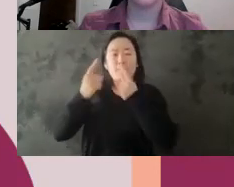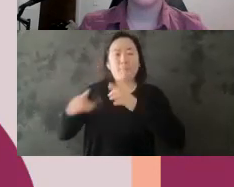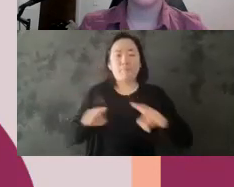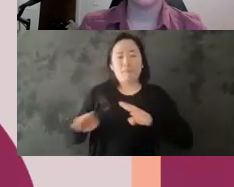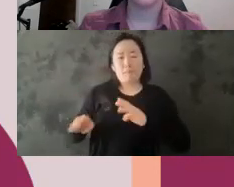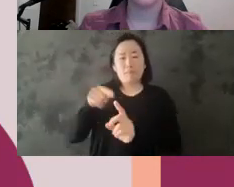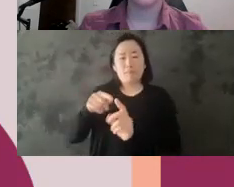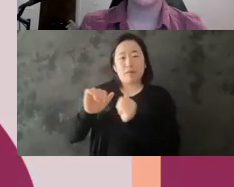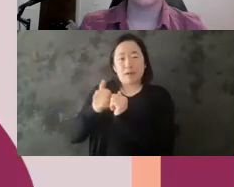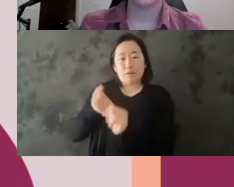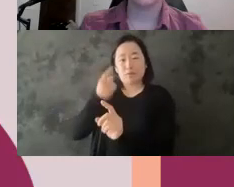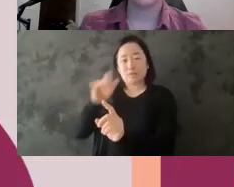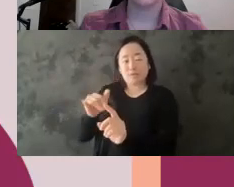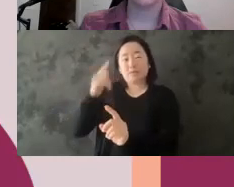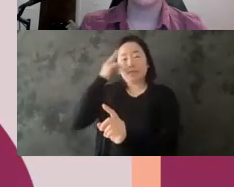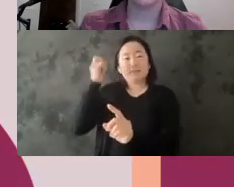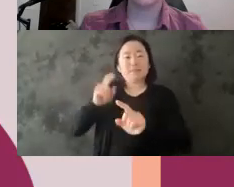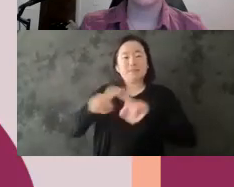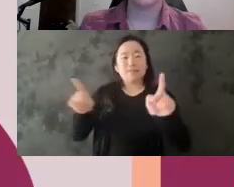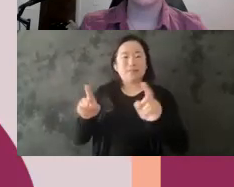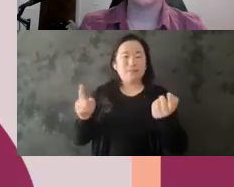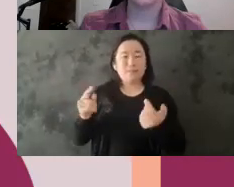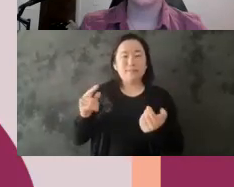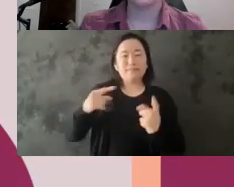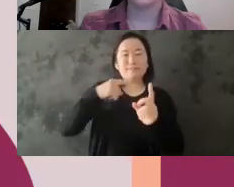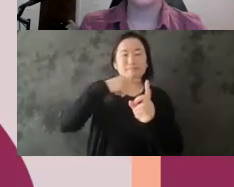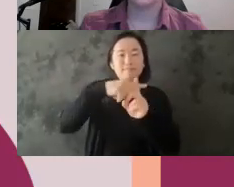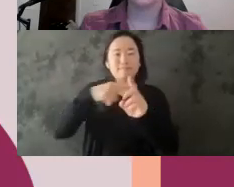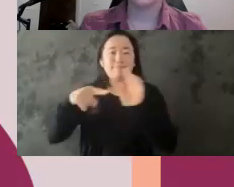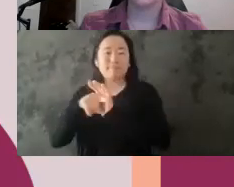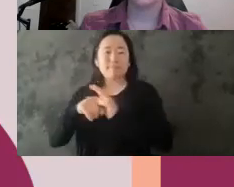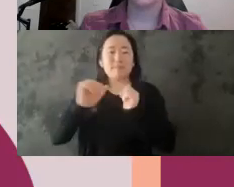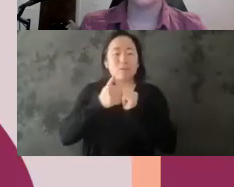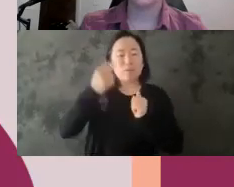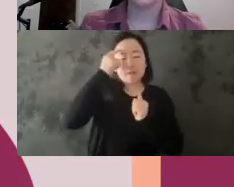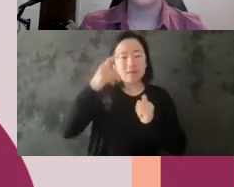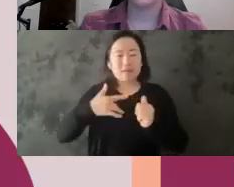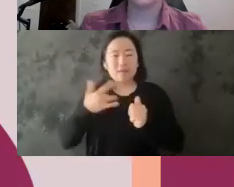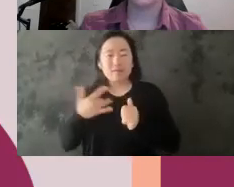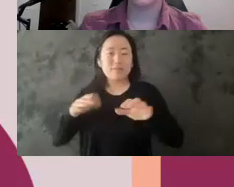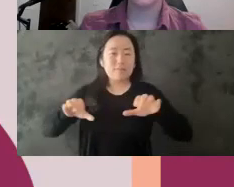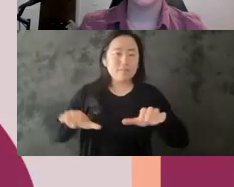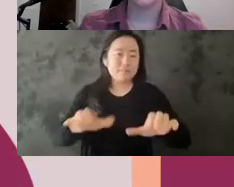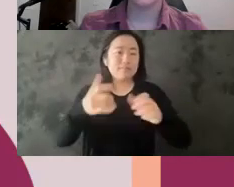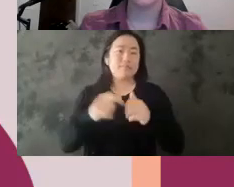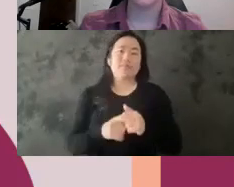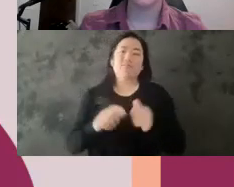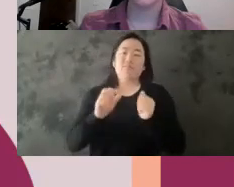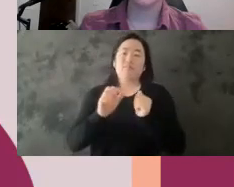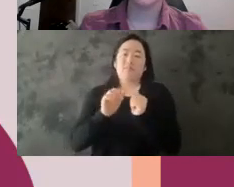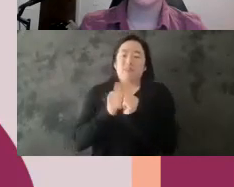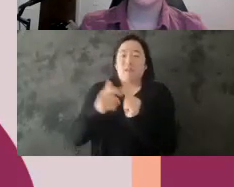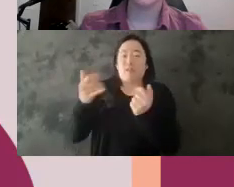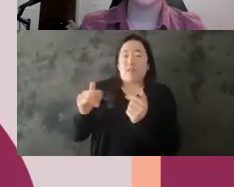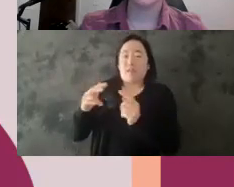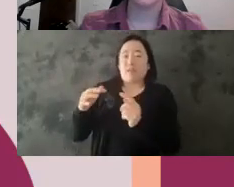different advantages of all these different ways that we think, feel, acting, and how that posed for our ancestors and people